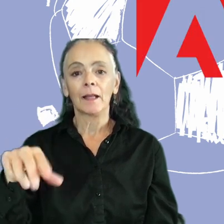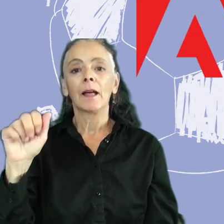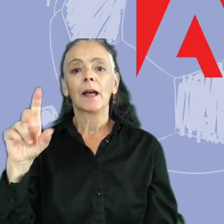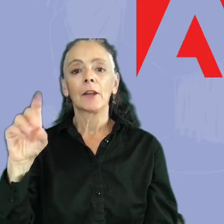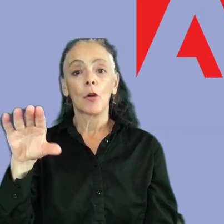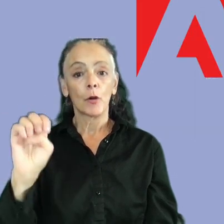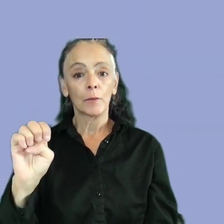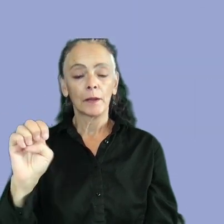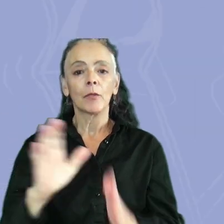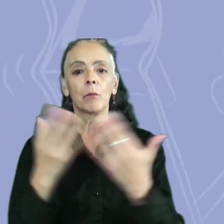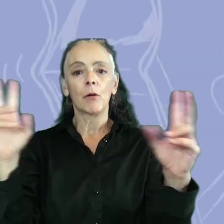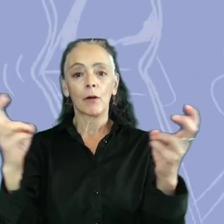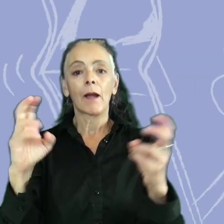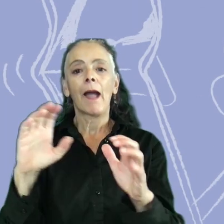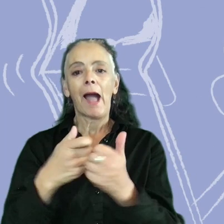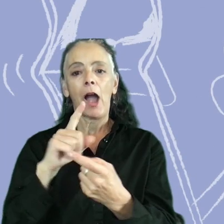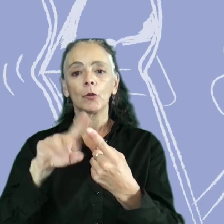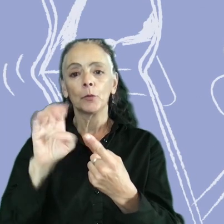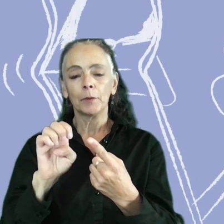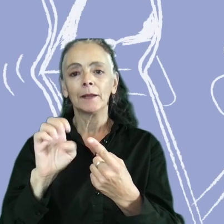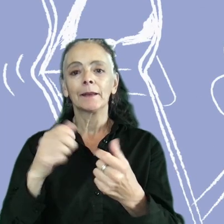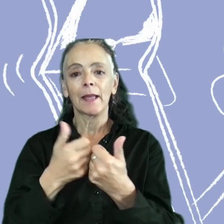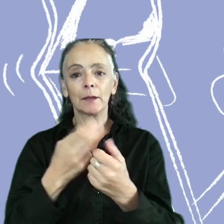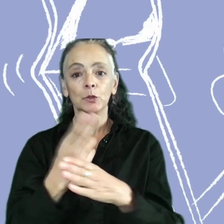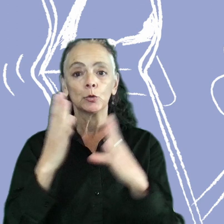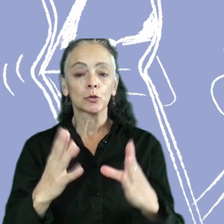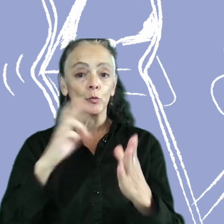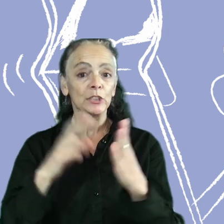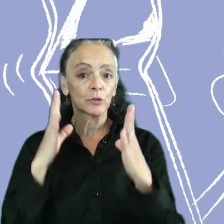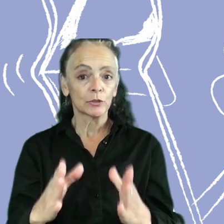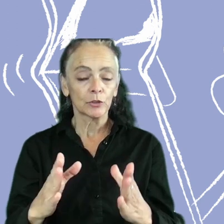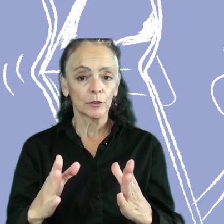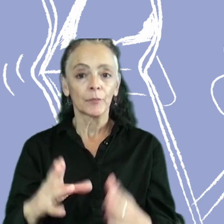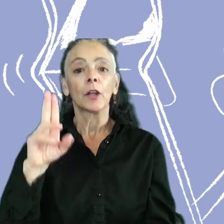Adobe, the book, How to Be a Games User Researcher,